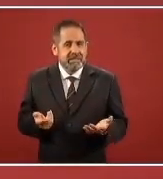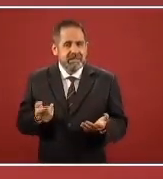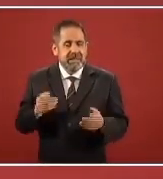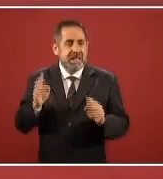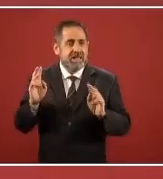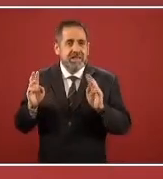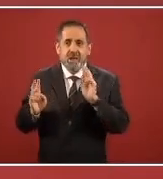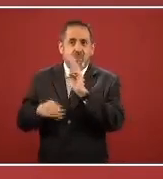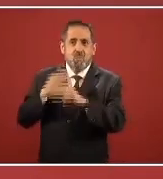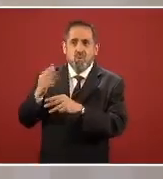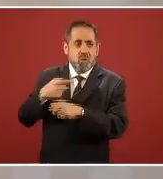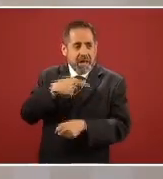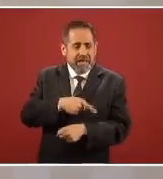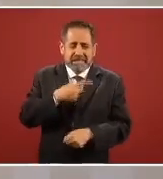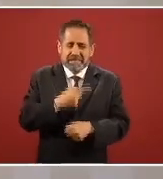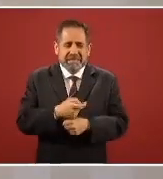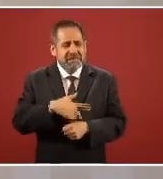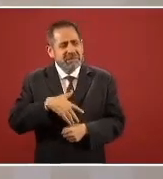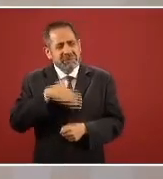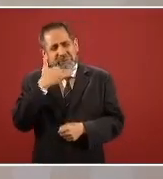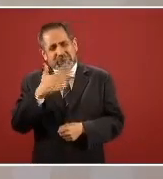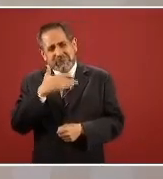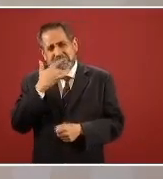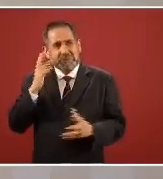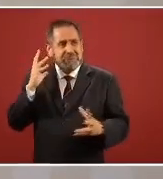el mundo. In the world.